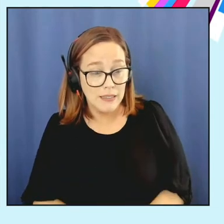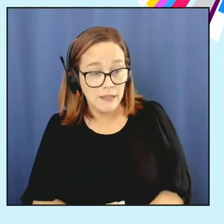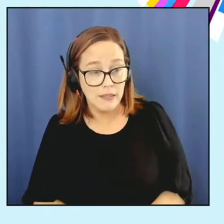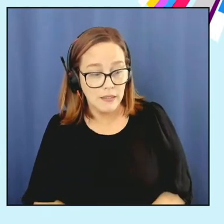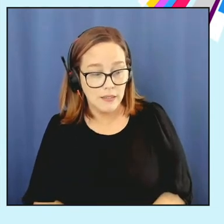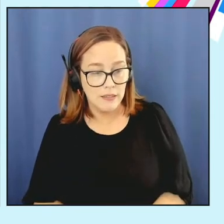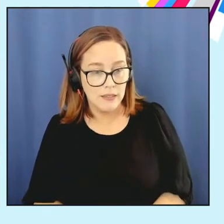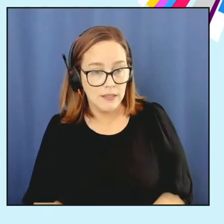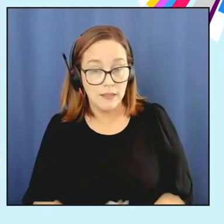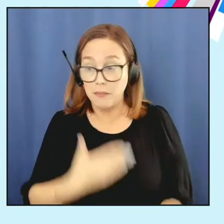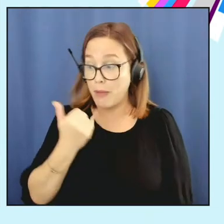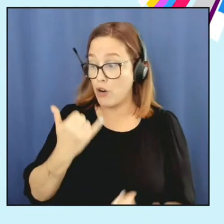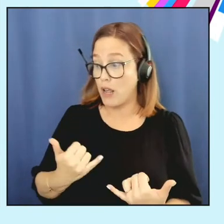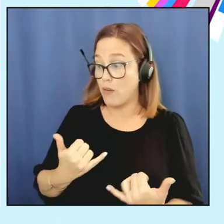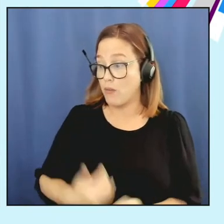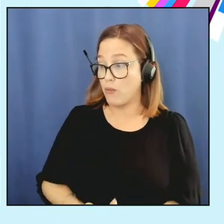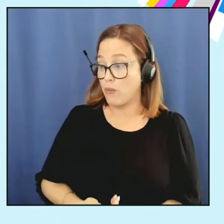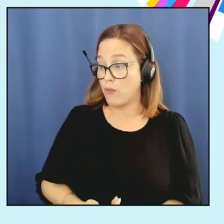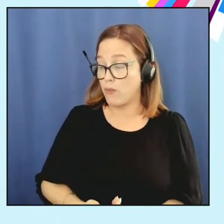Does it work now?